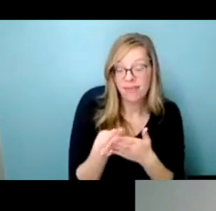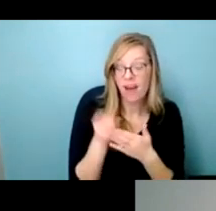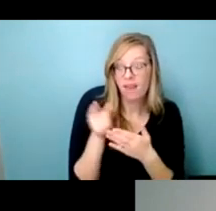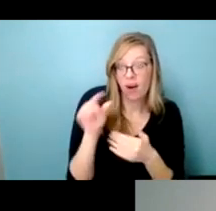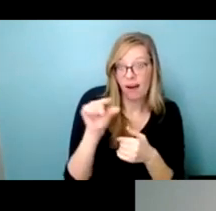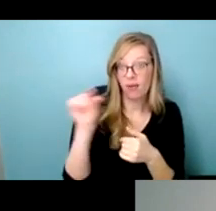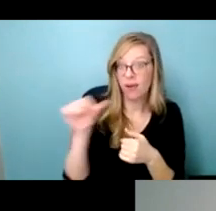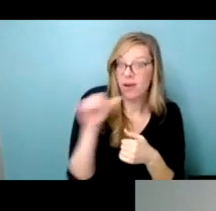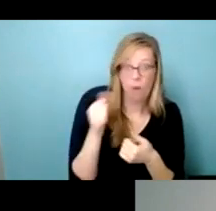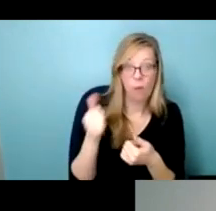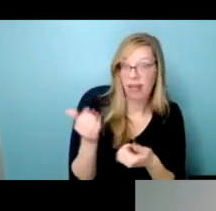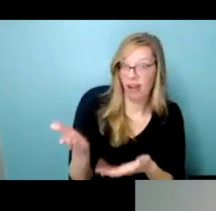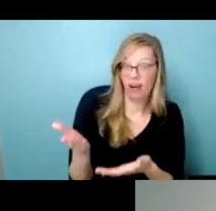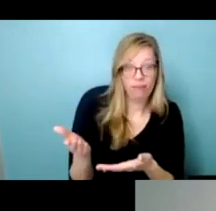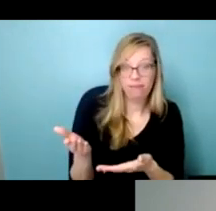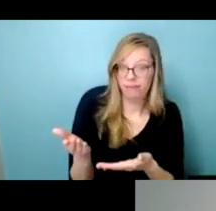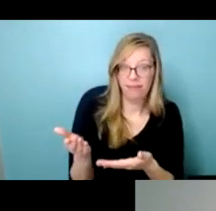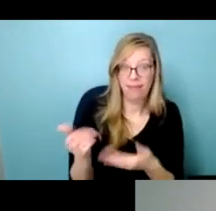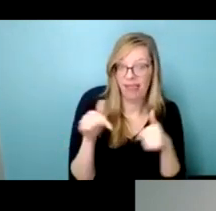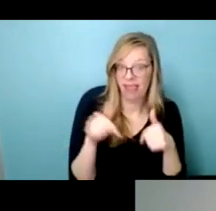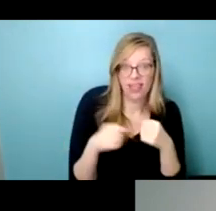there like it was this year.